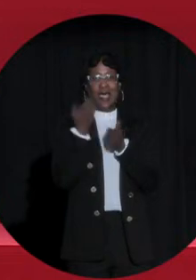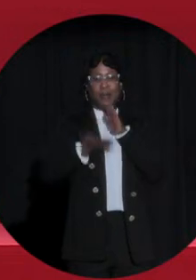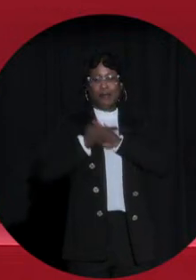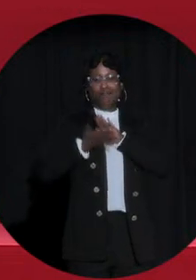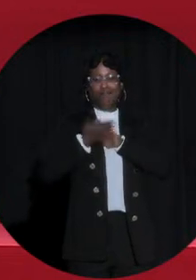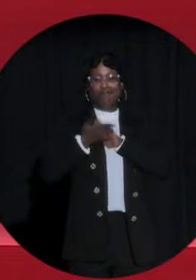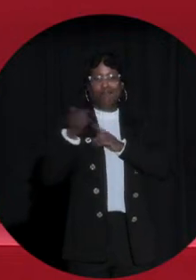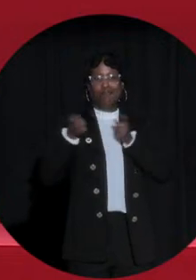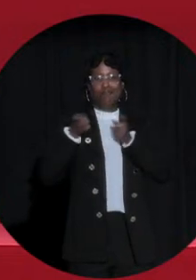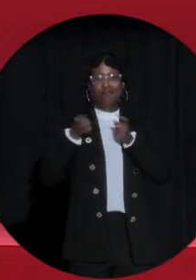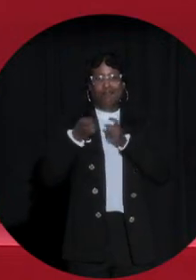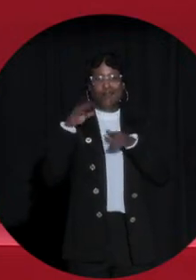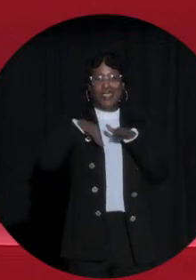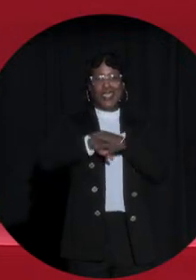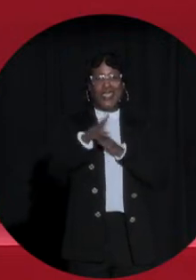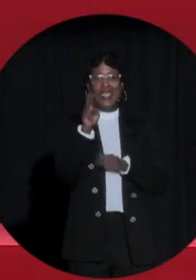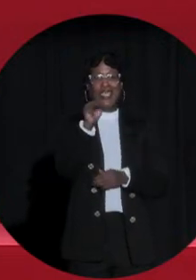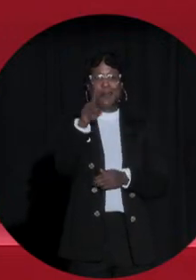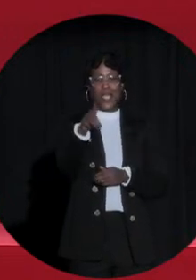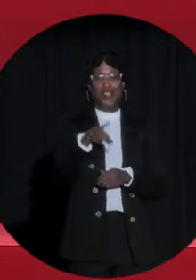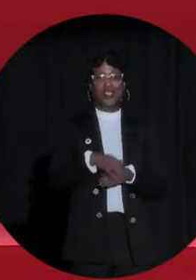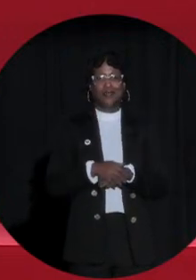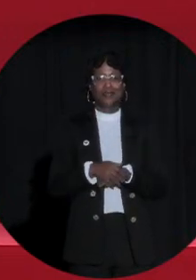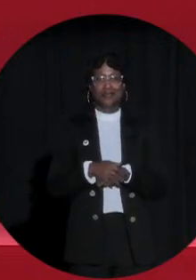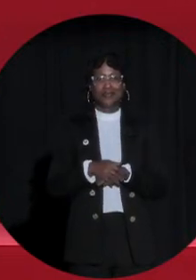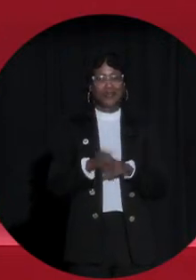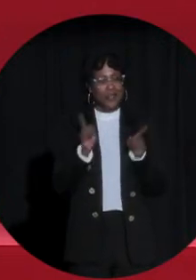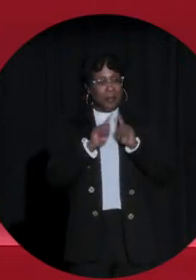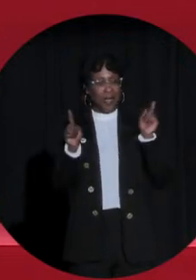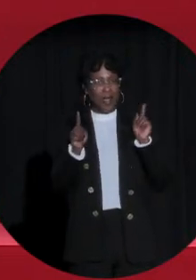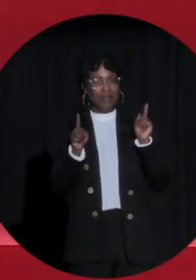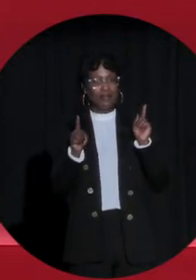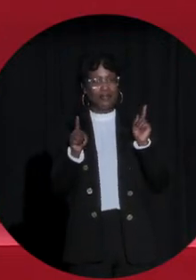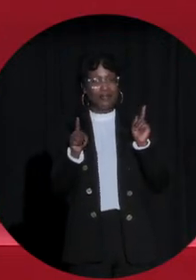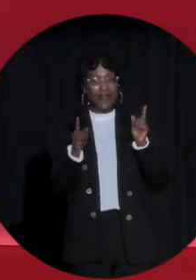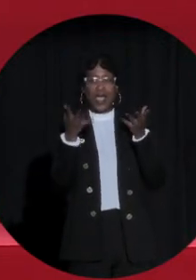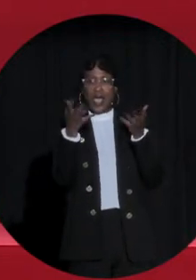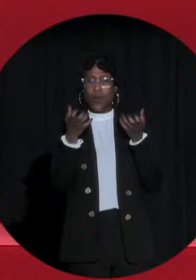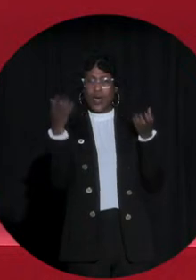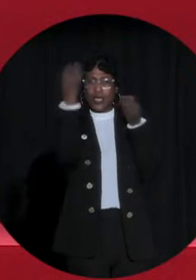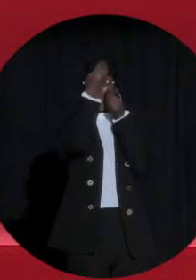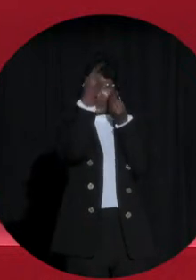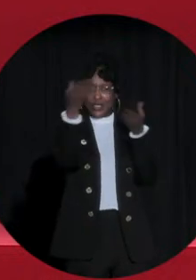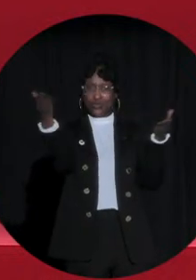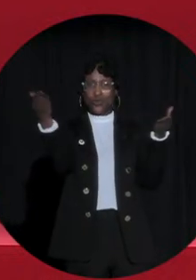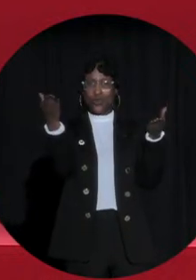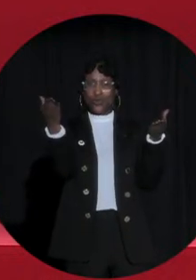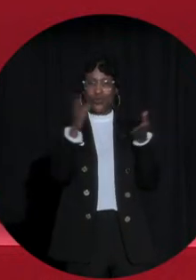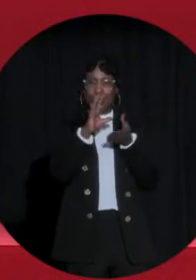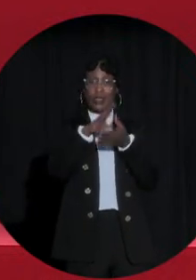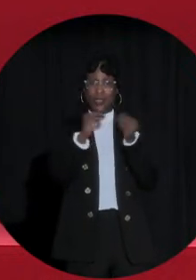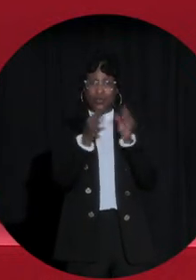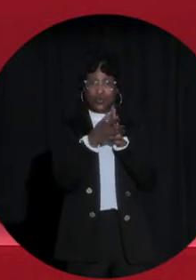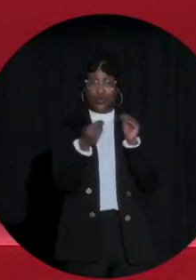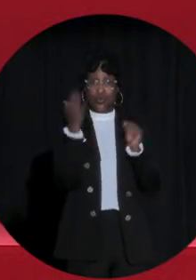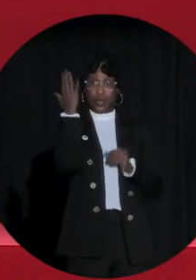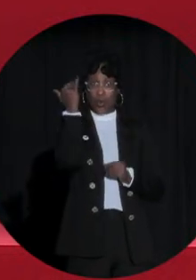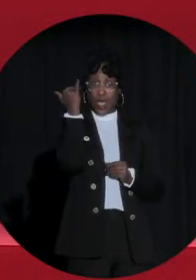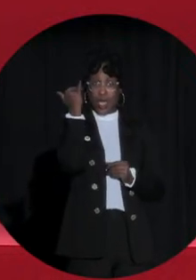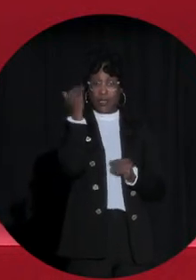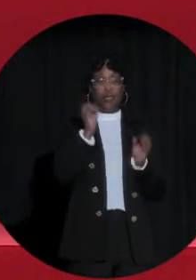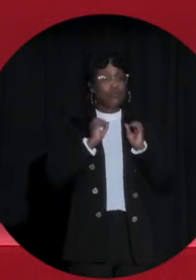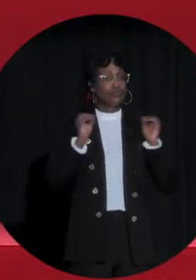Prince Georgians, I've stopped back by to finish the thought. Let there be no doubt that we're not